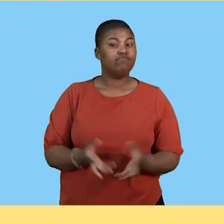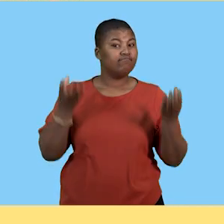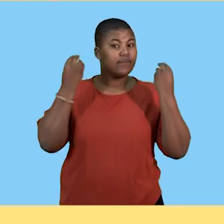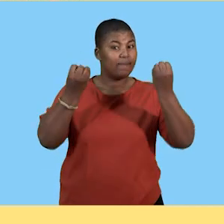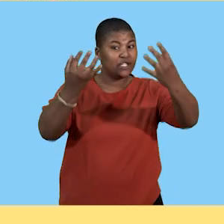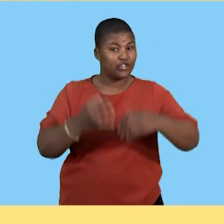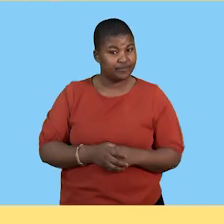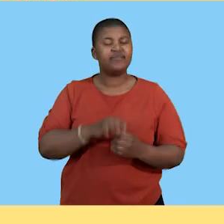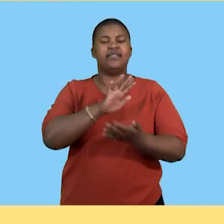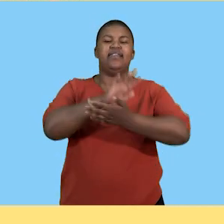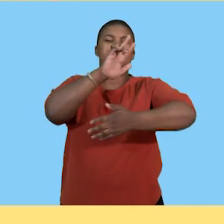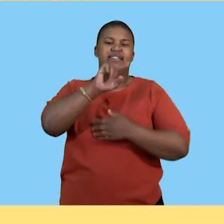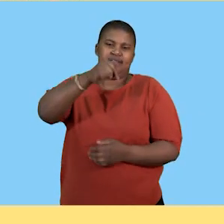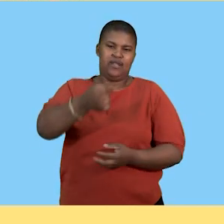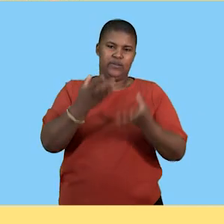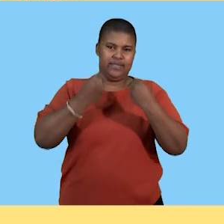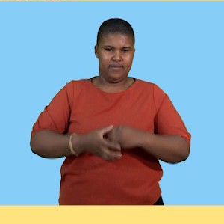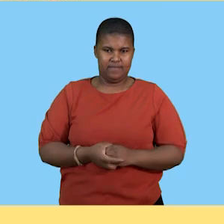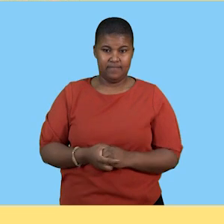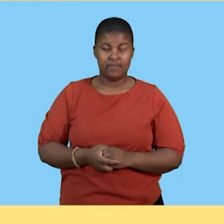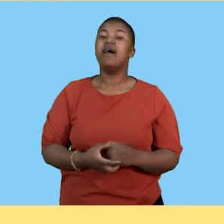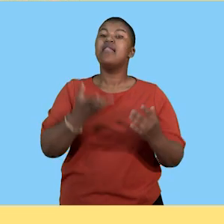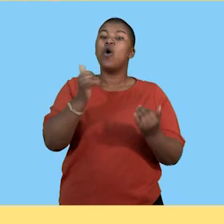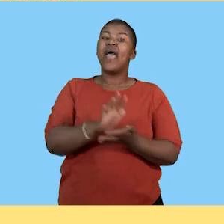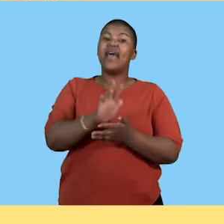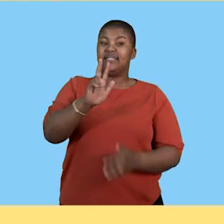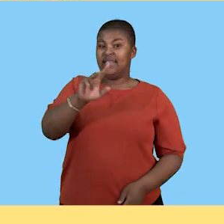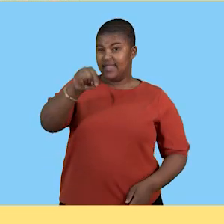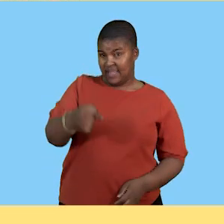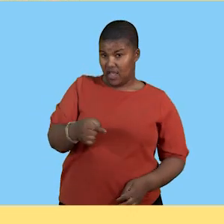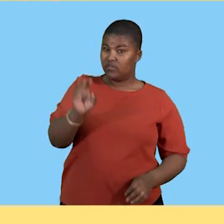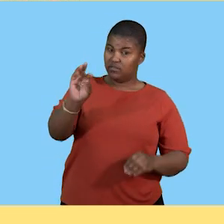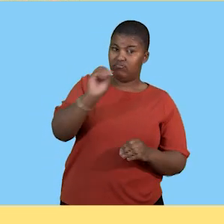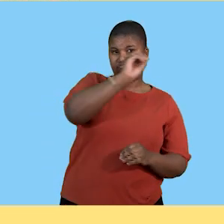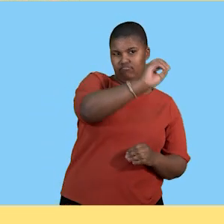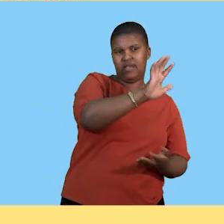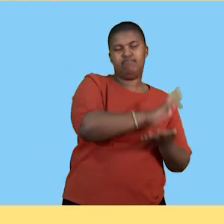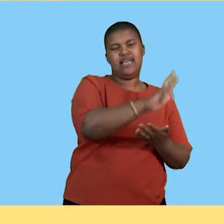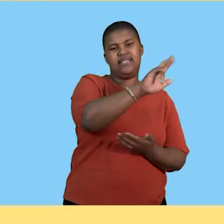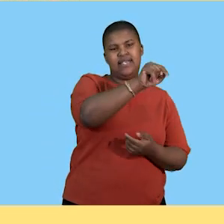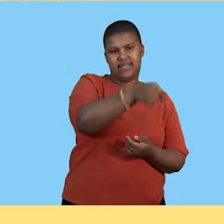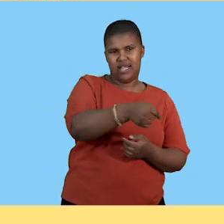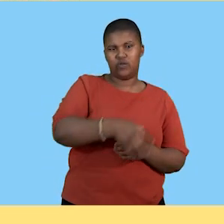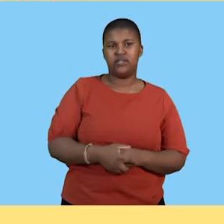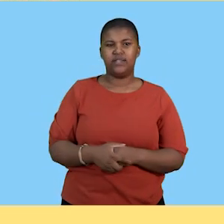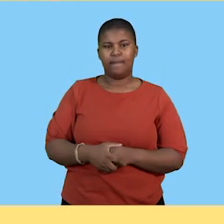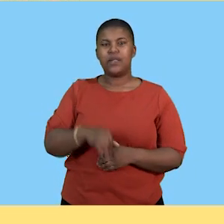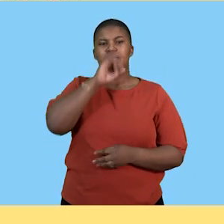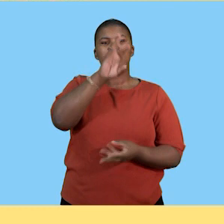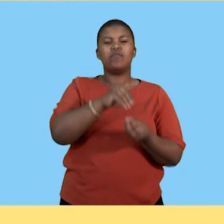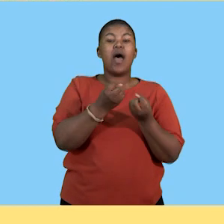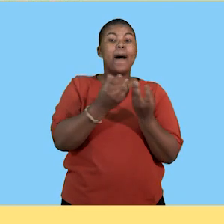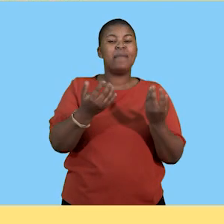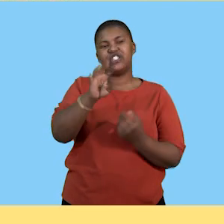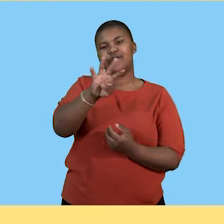12. And you will get 18,000. Then you take that 18,000, you're bringing it here, 18,000.